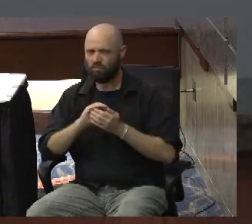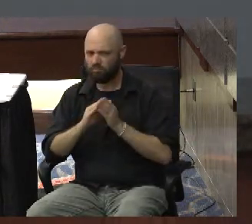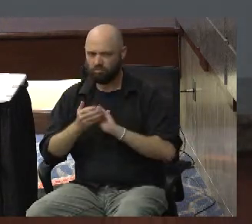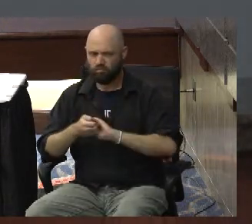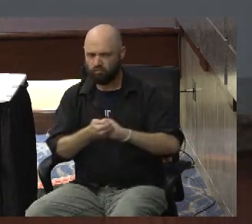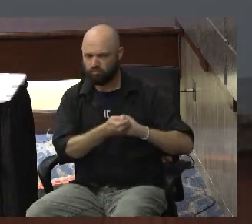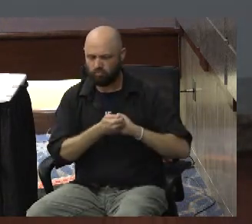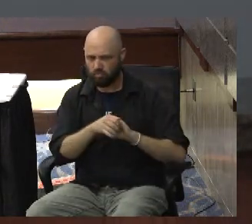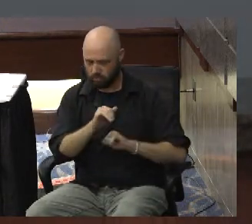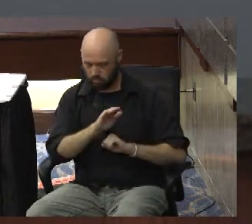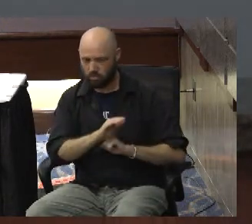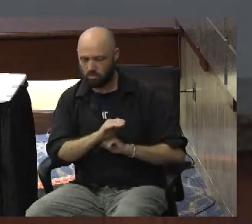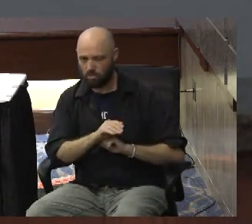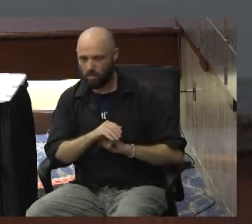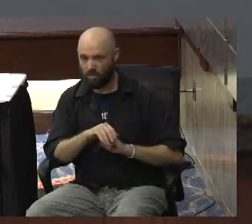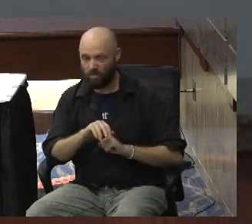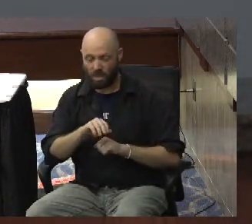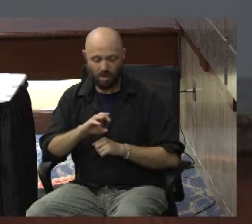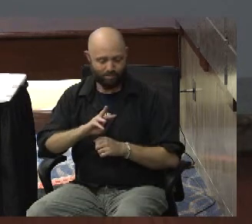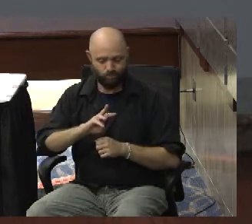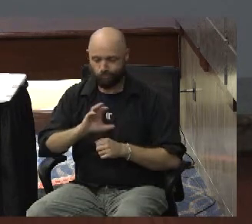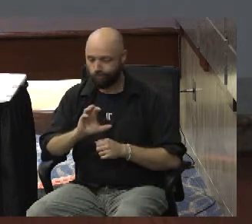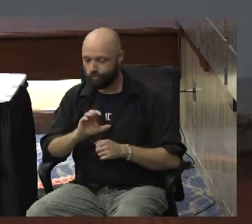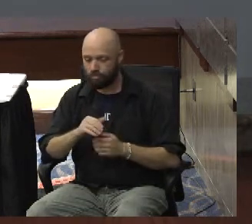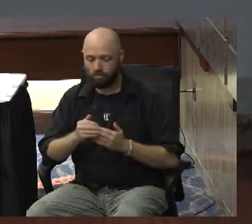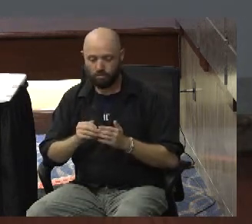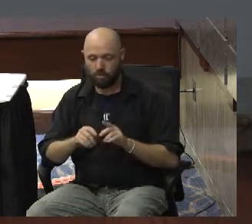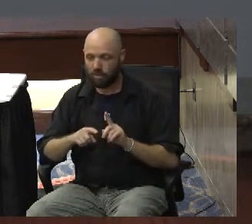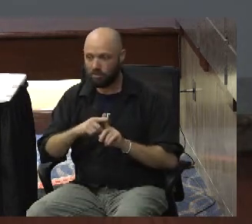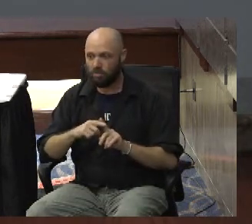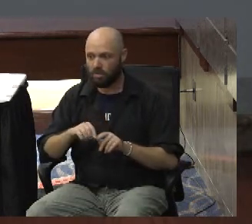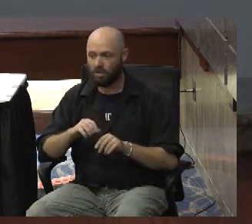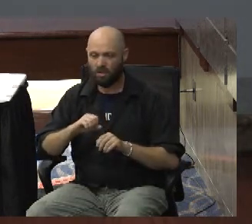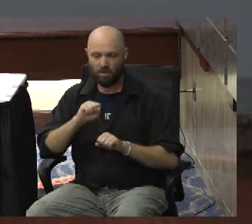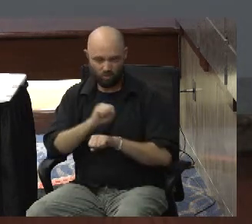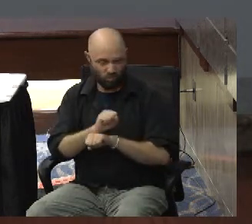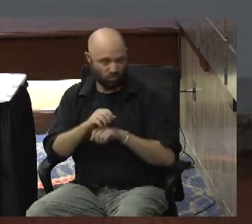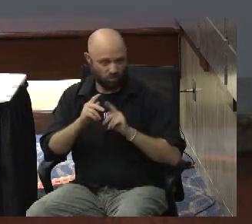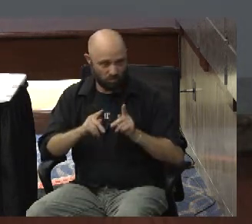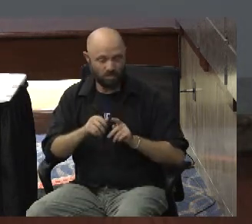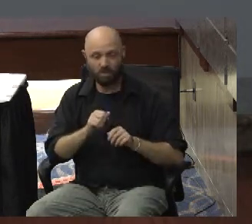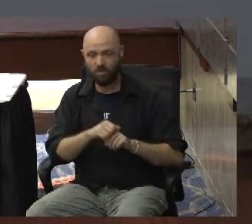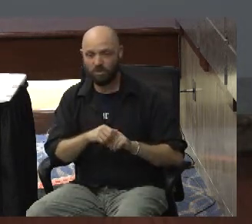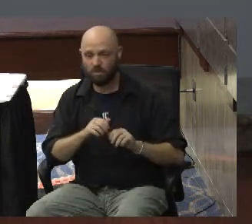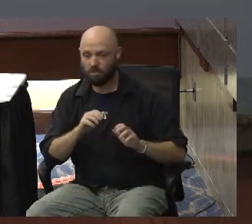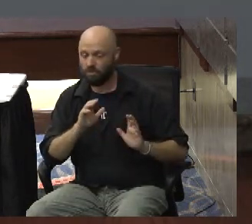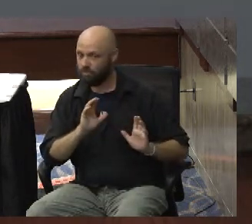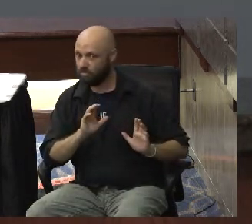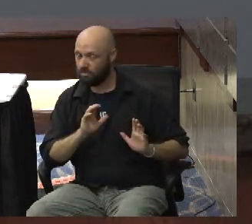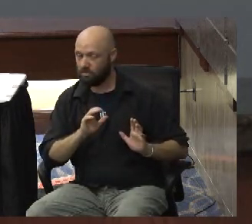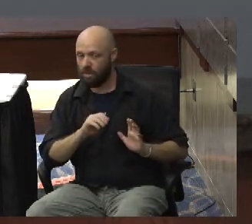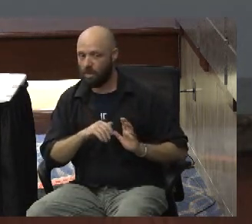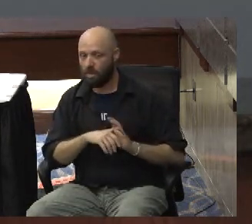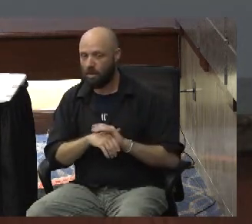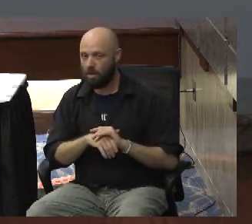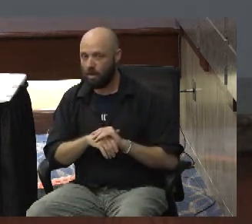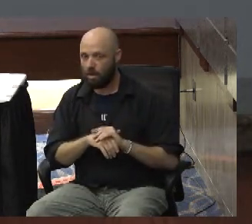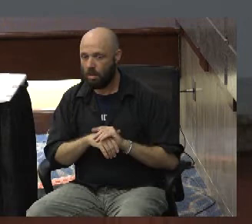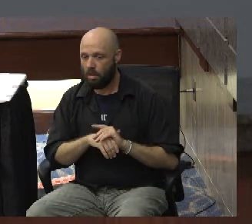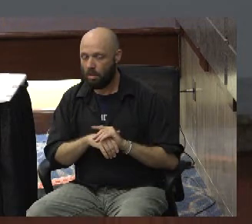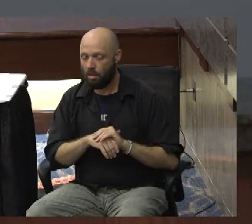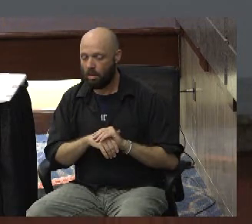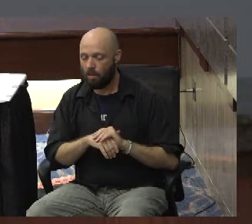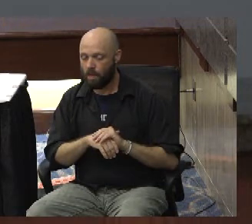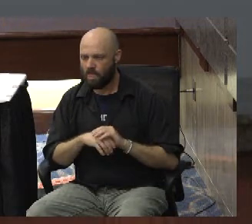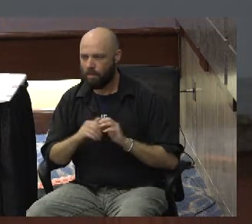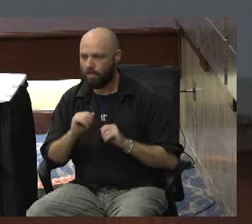payroll, 600 plus jobs, and have just been a model of a great corporate city partner.